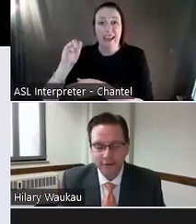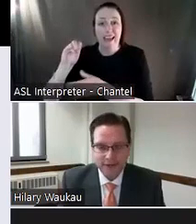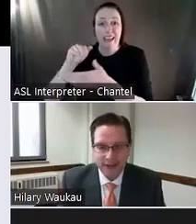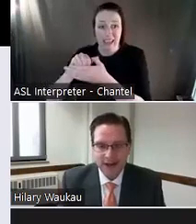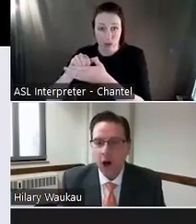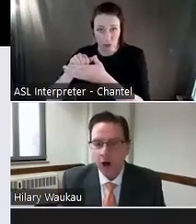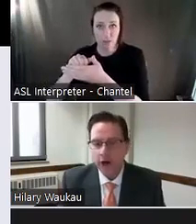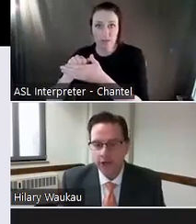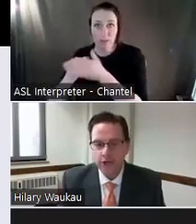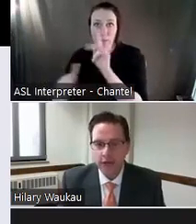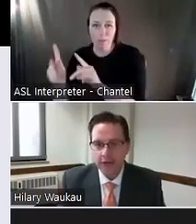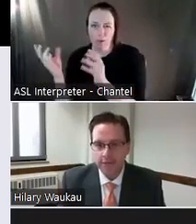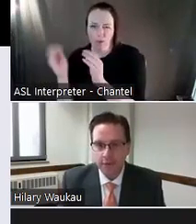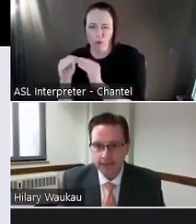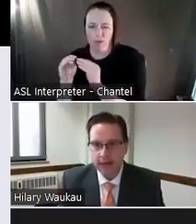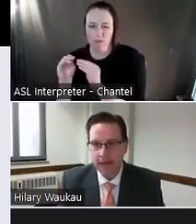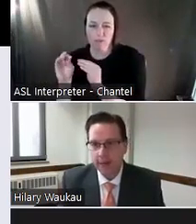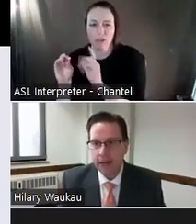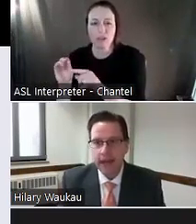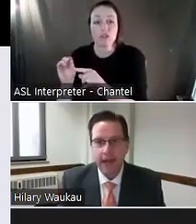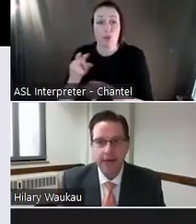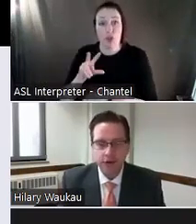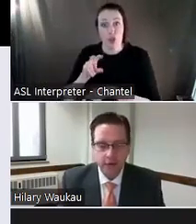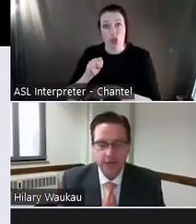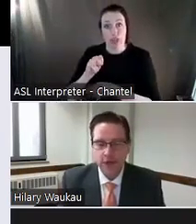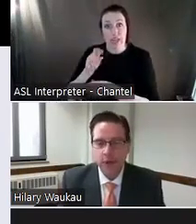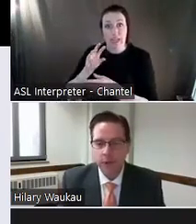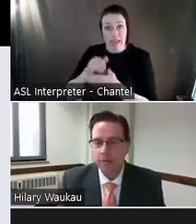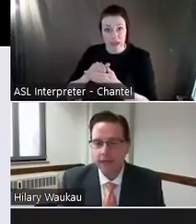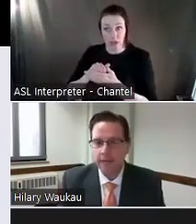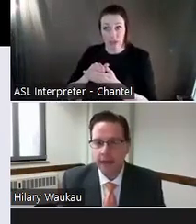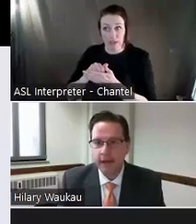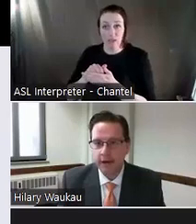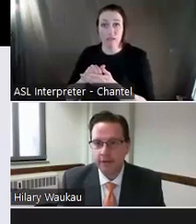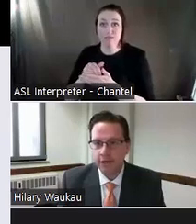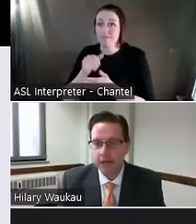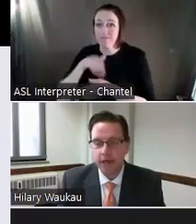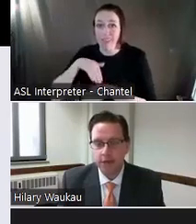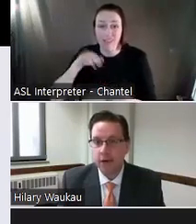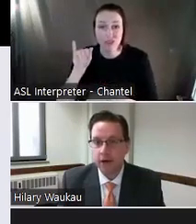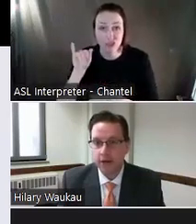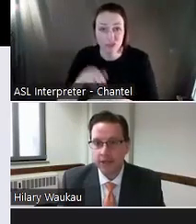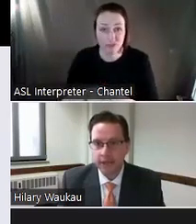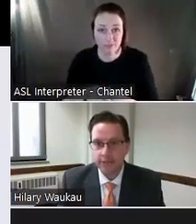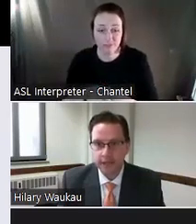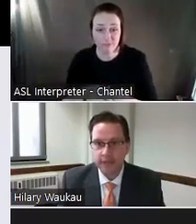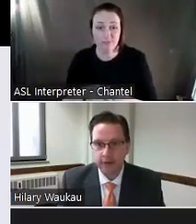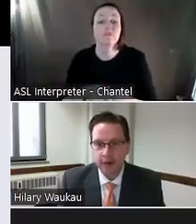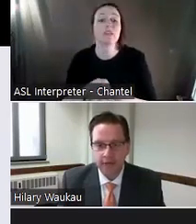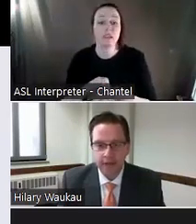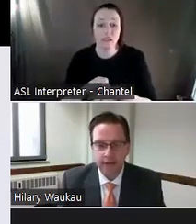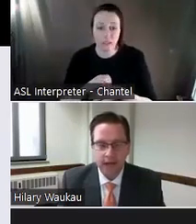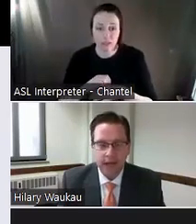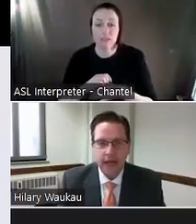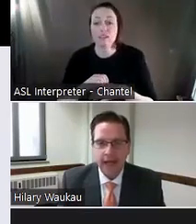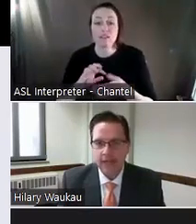30,000 of which are uninsured at this point in time. And in doing so, we would be expanding coverage to 138% of the federal